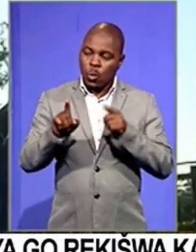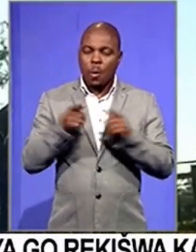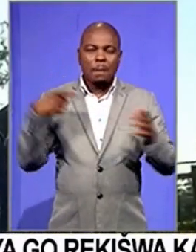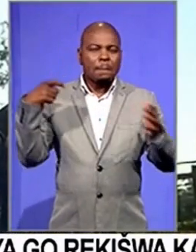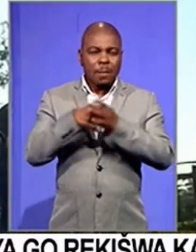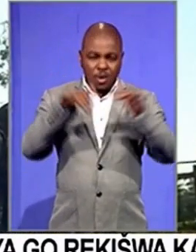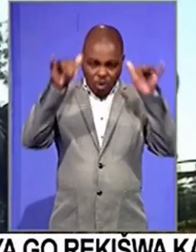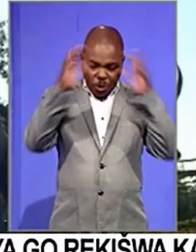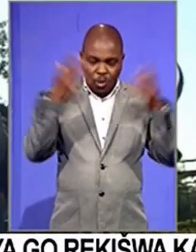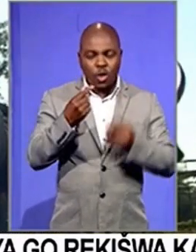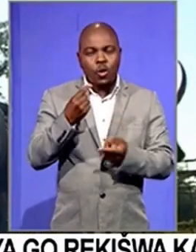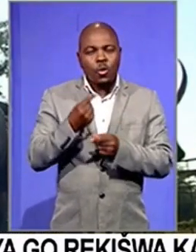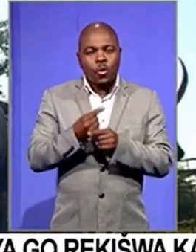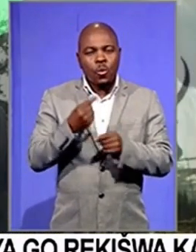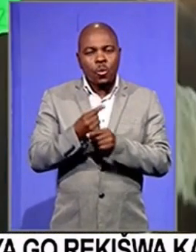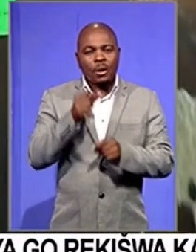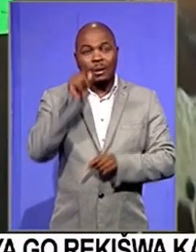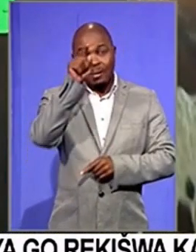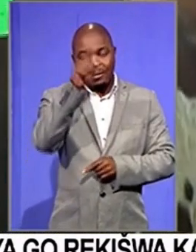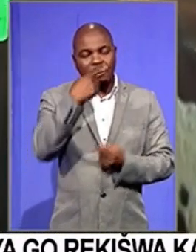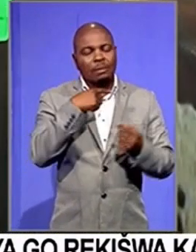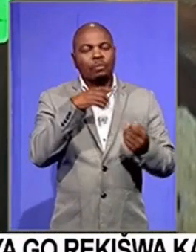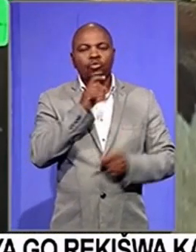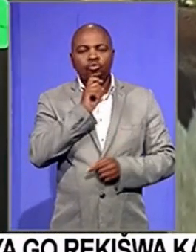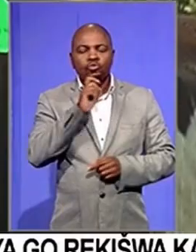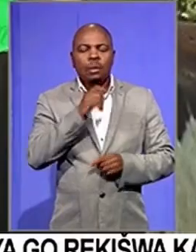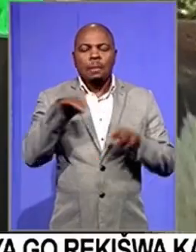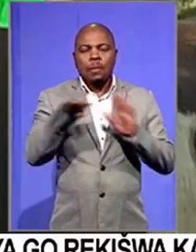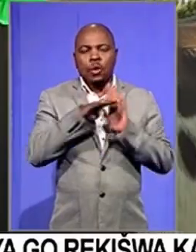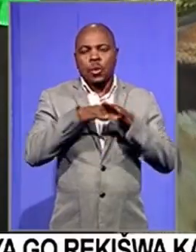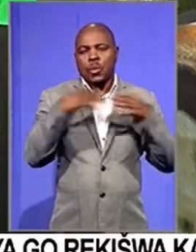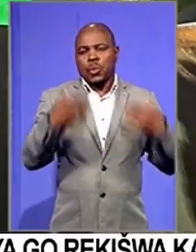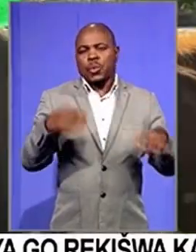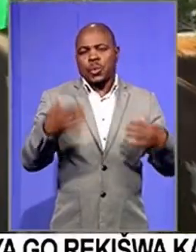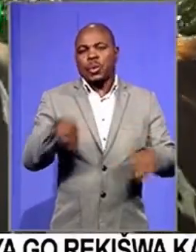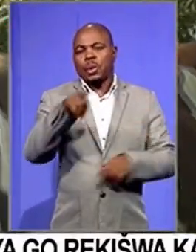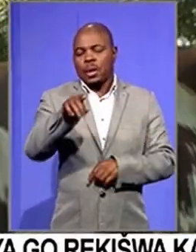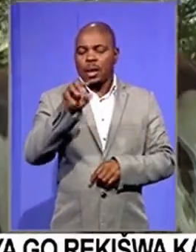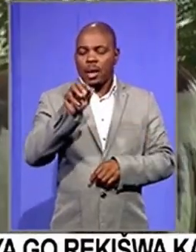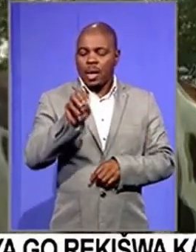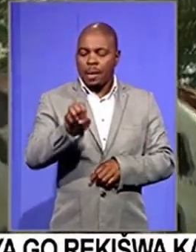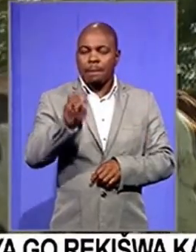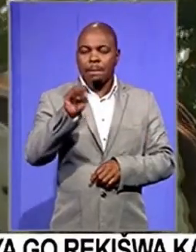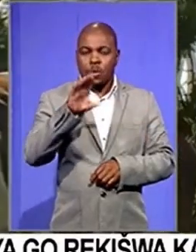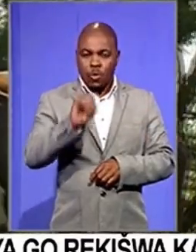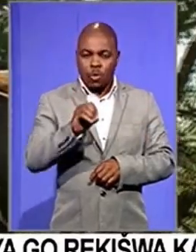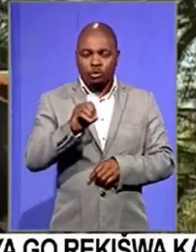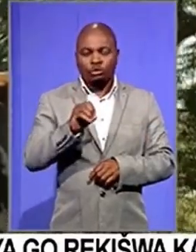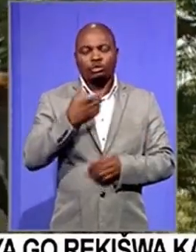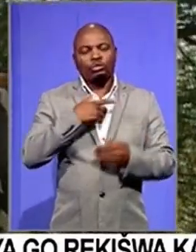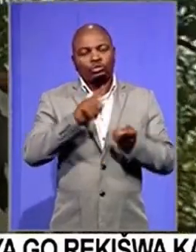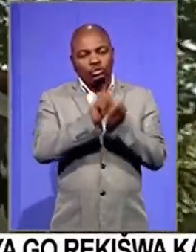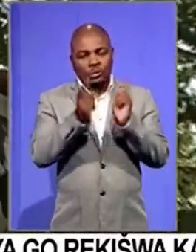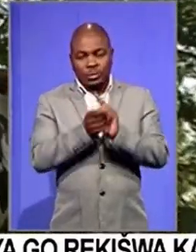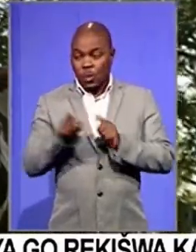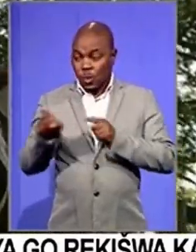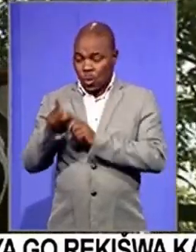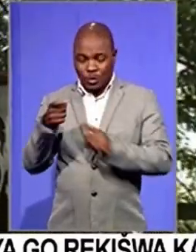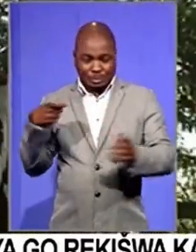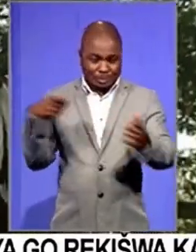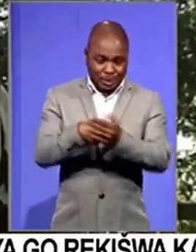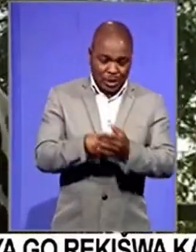Uganda ka go šomiša lenaneo la go tura le le bitšwago embryo transplant. Le ge di roka ka tšhelete ntši bjalo, Kgosi Matsila